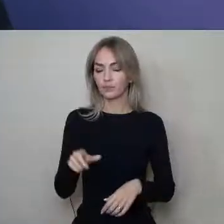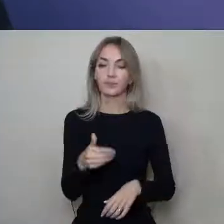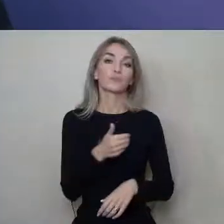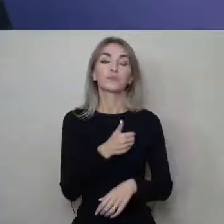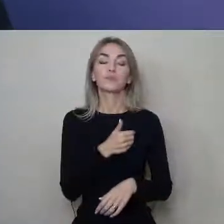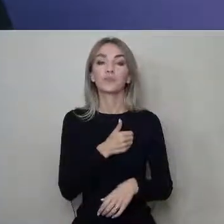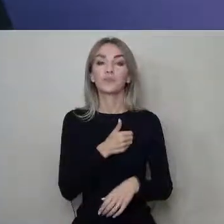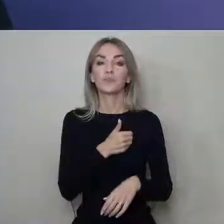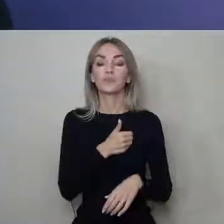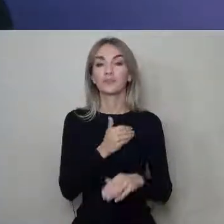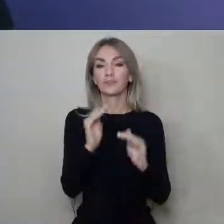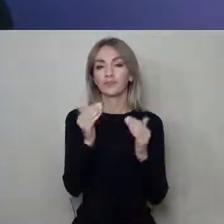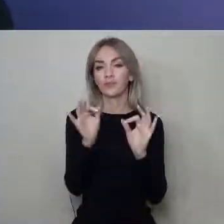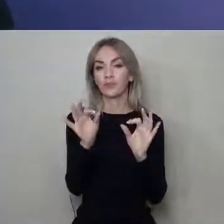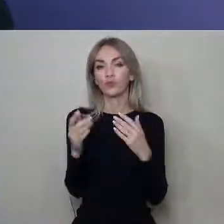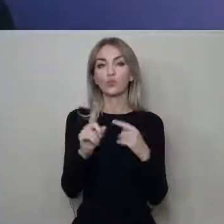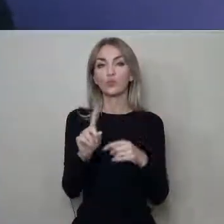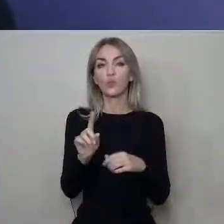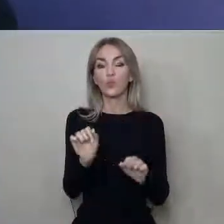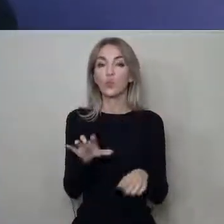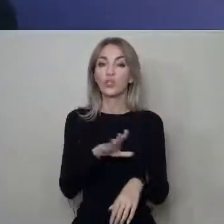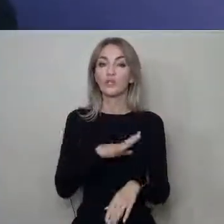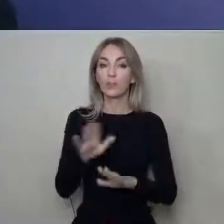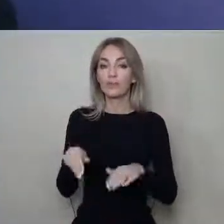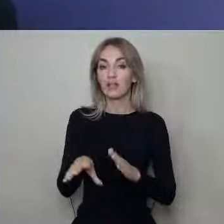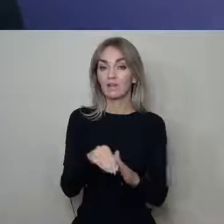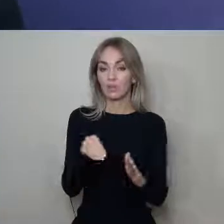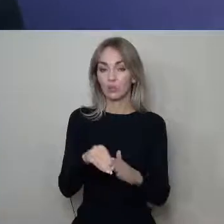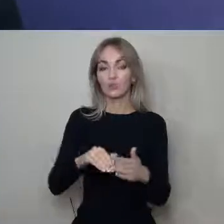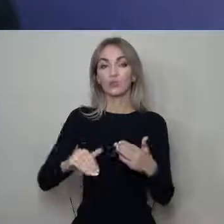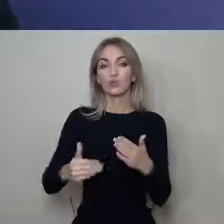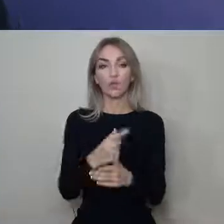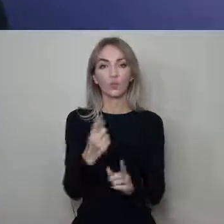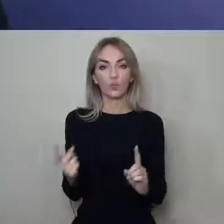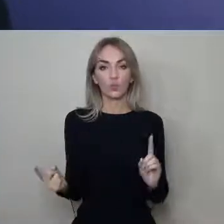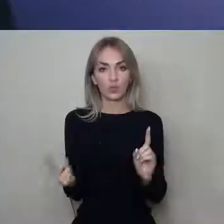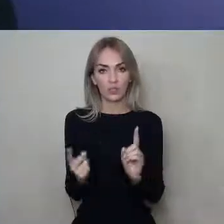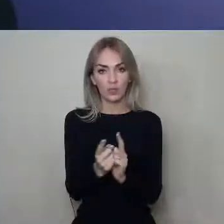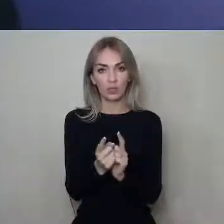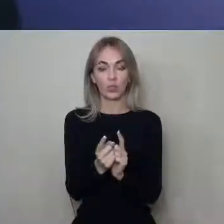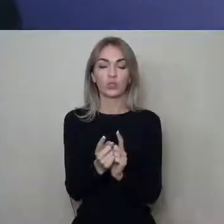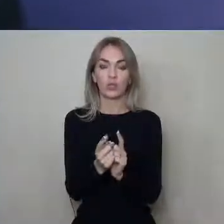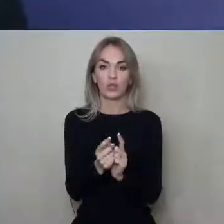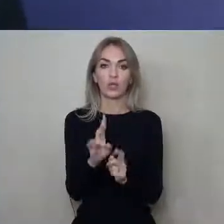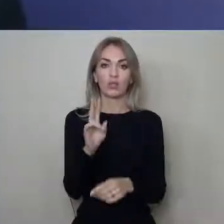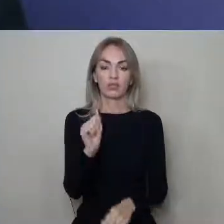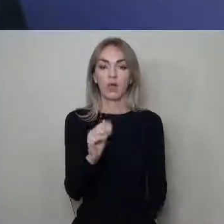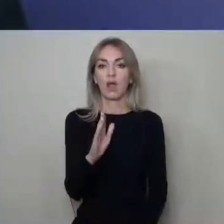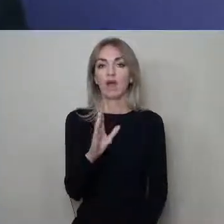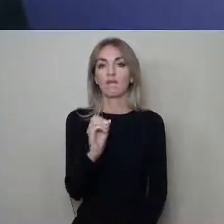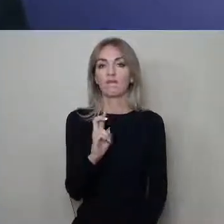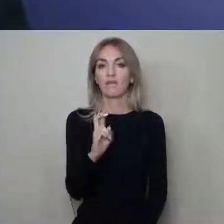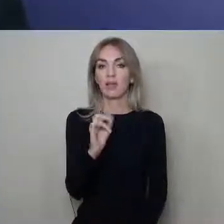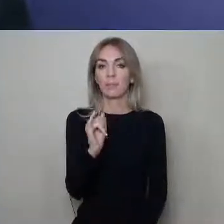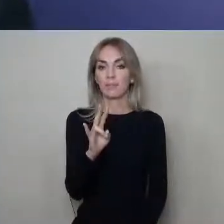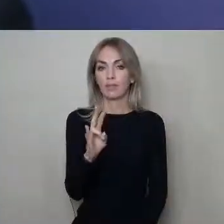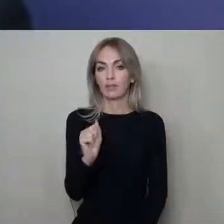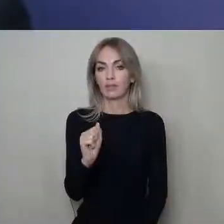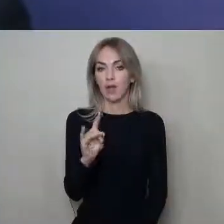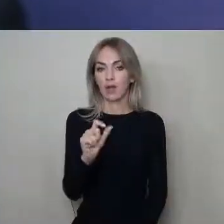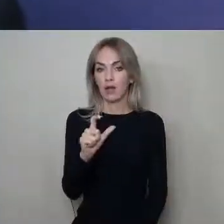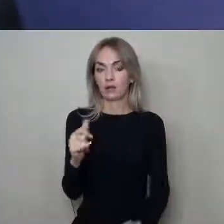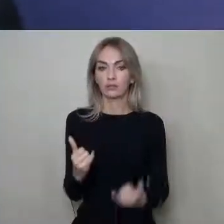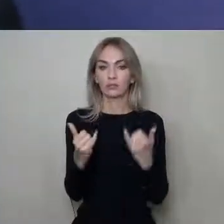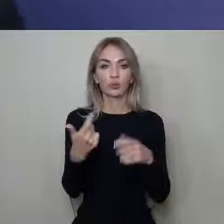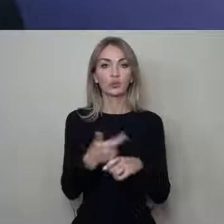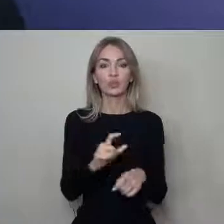Platform NGO. And a short spoiler, hopefully after, or potentially after elections, we'll have another